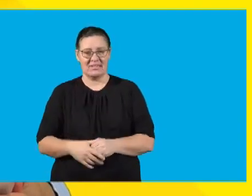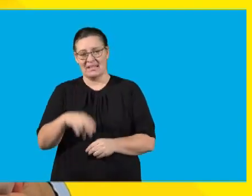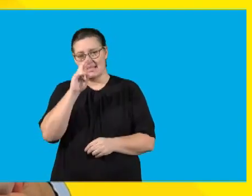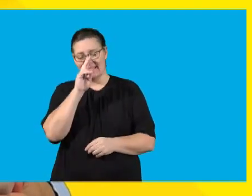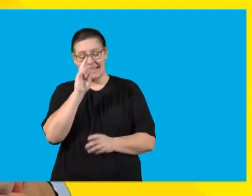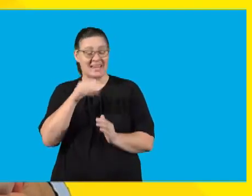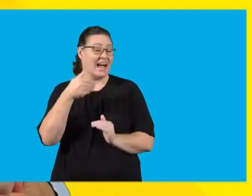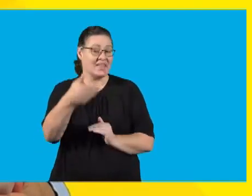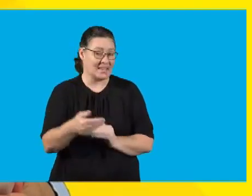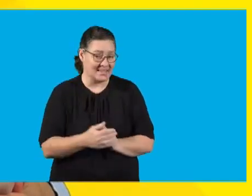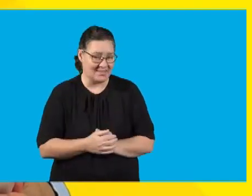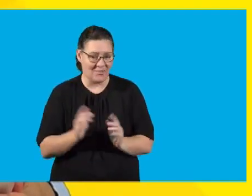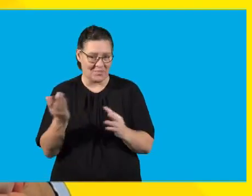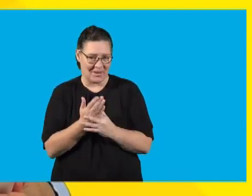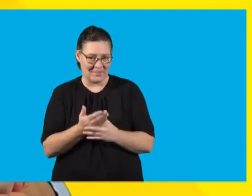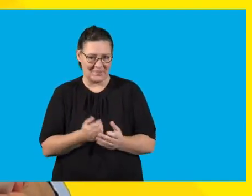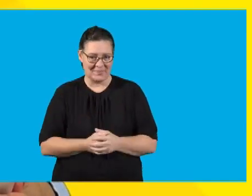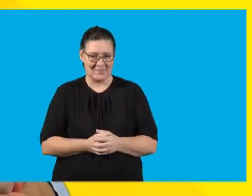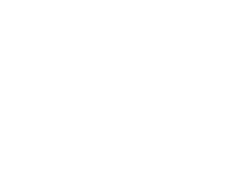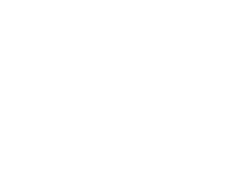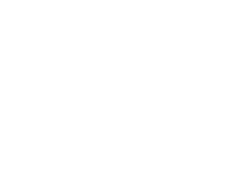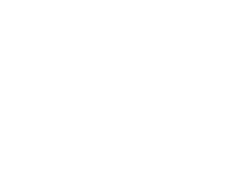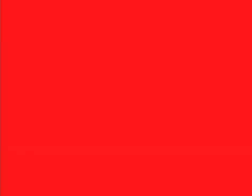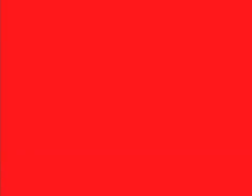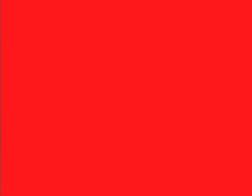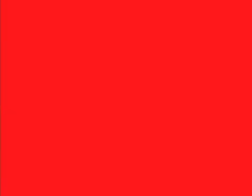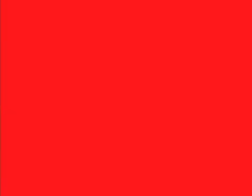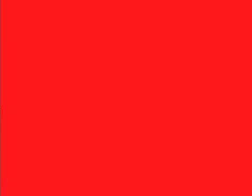I will see you on the other side of the break.